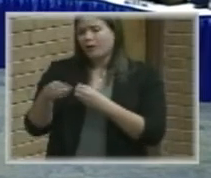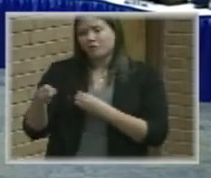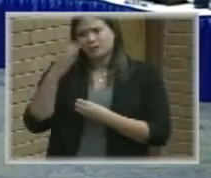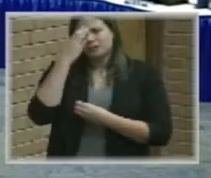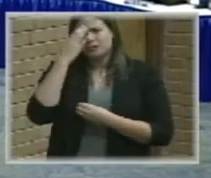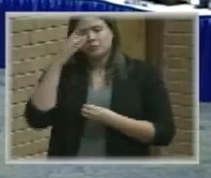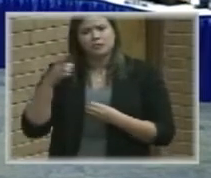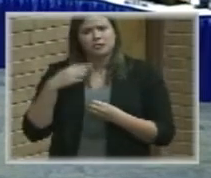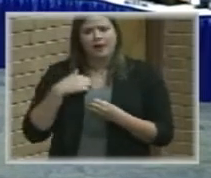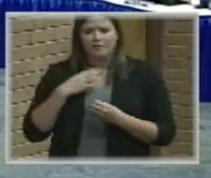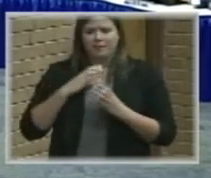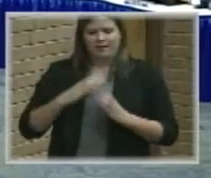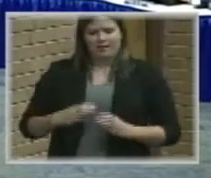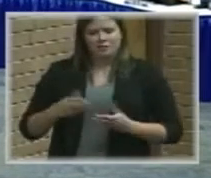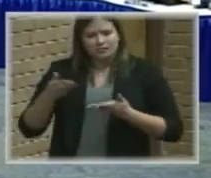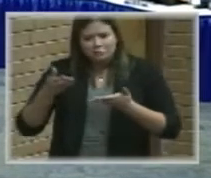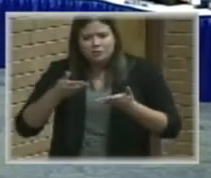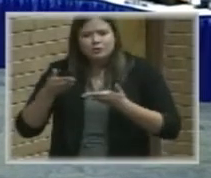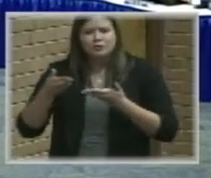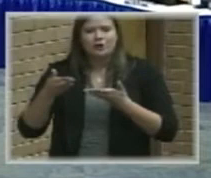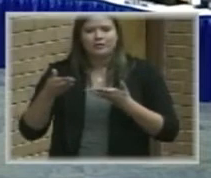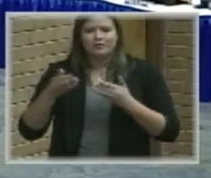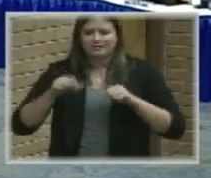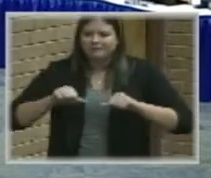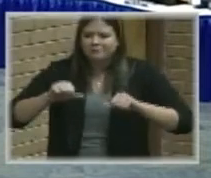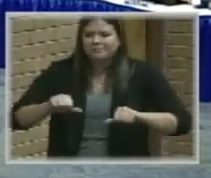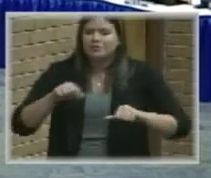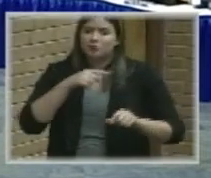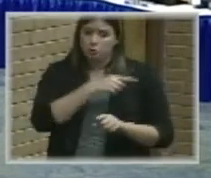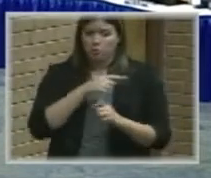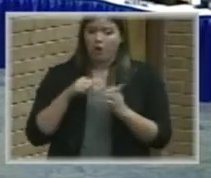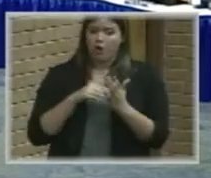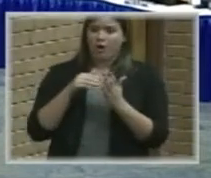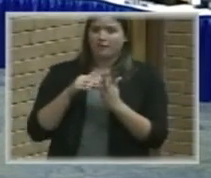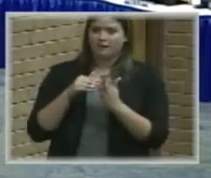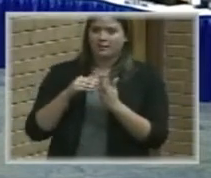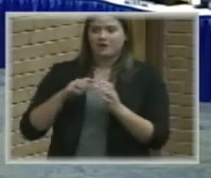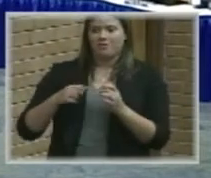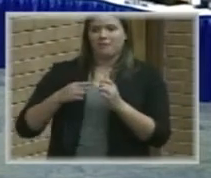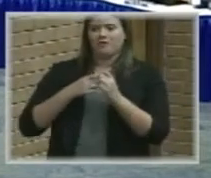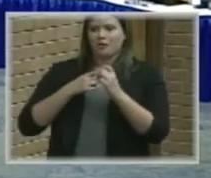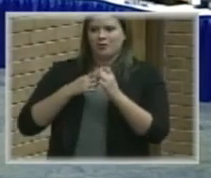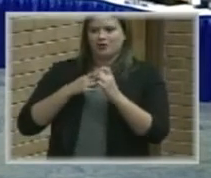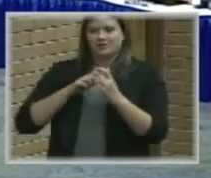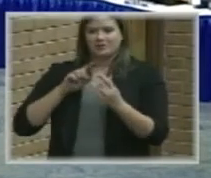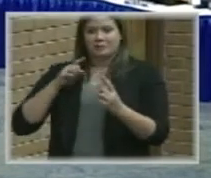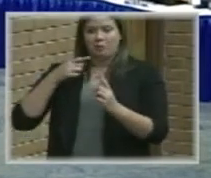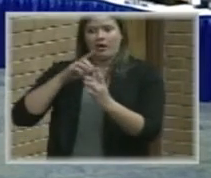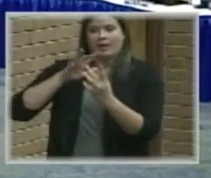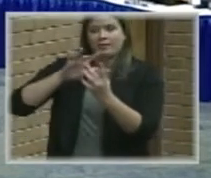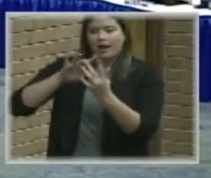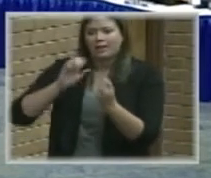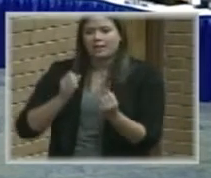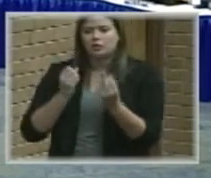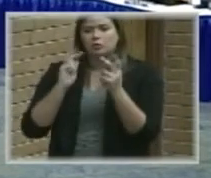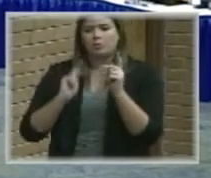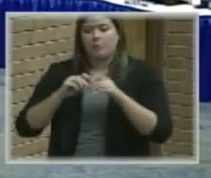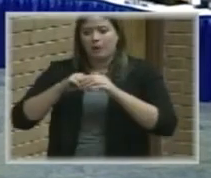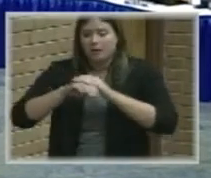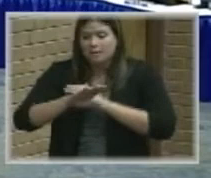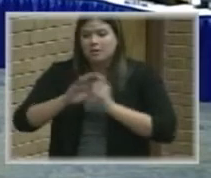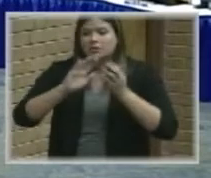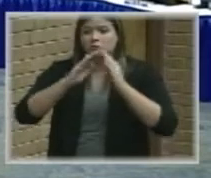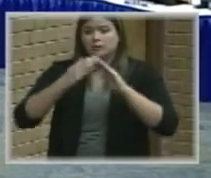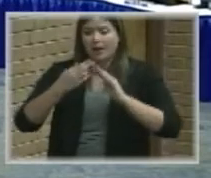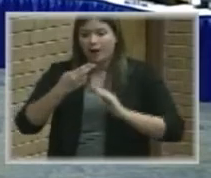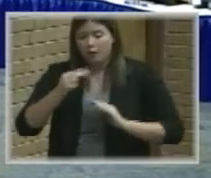customer service ethos, and you are often the first point of contact for so many of the people that come into town hall, and Dave